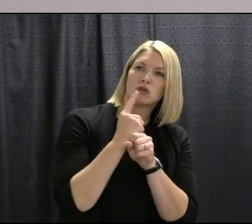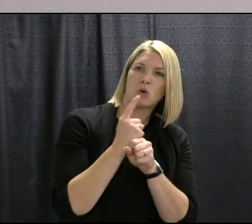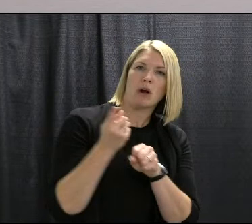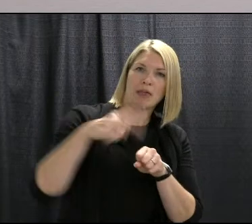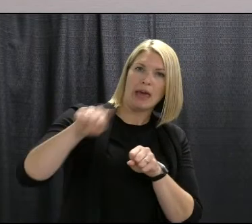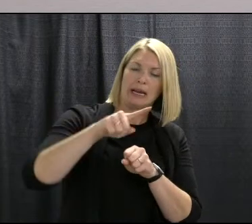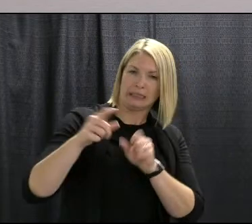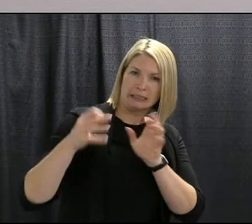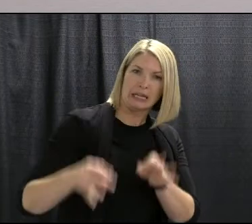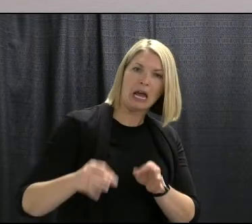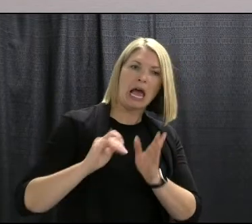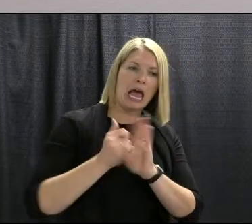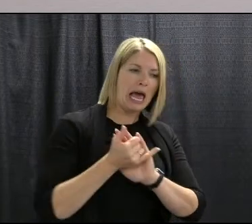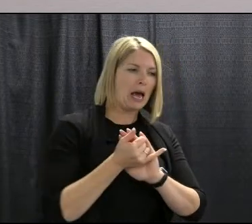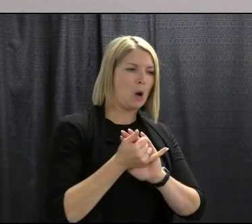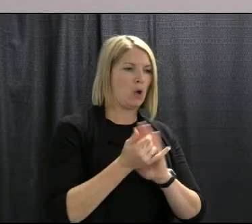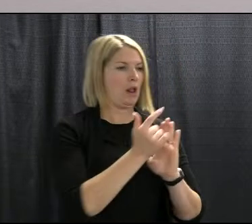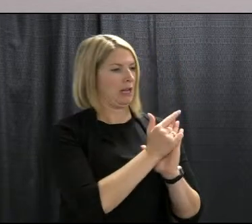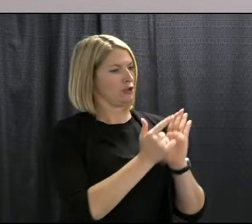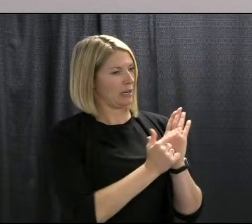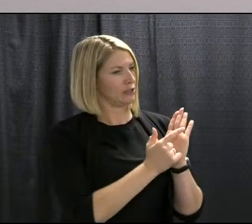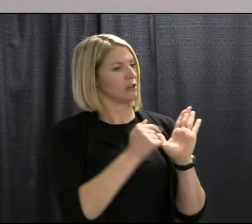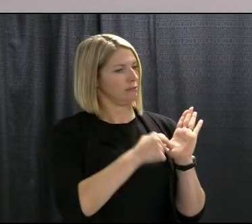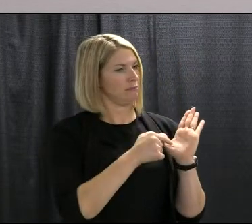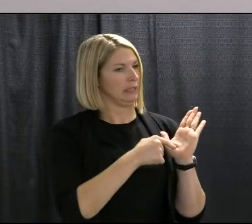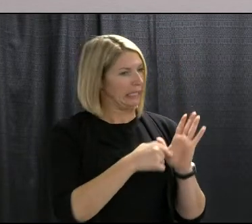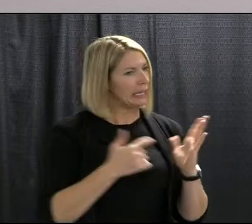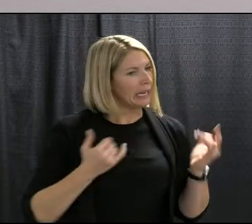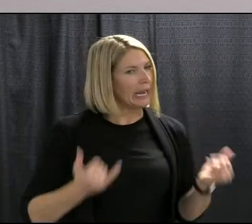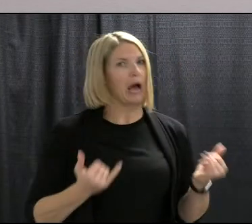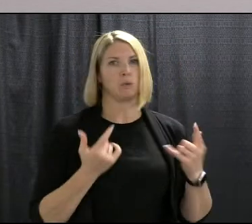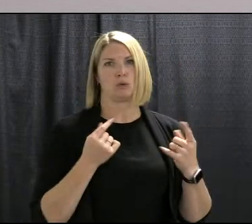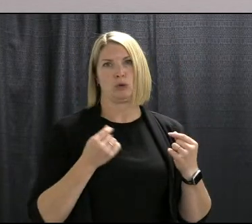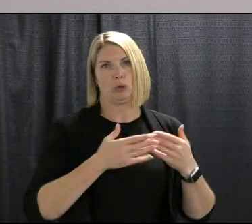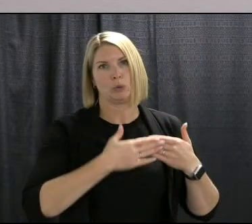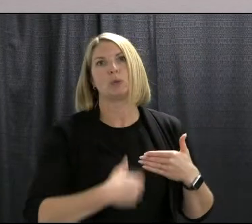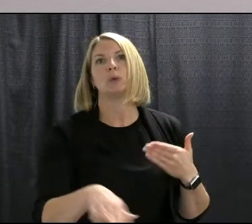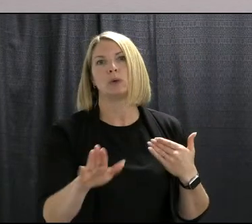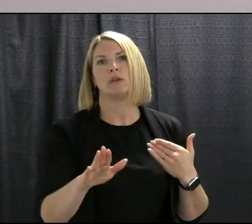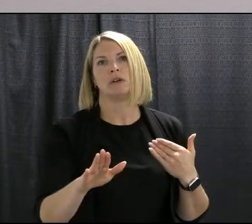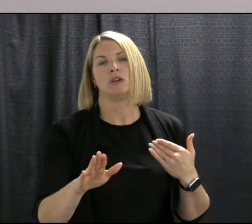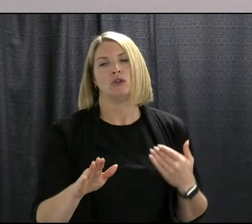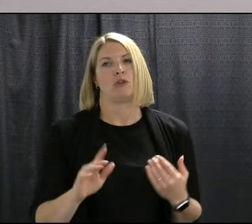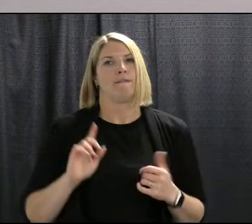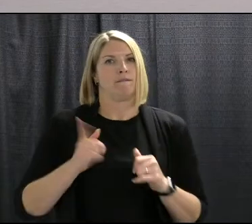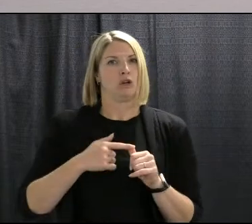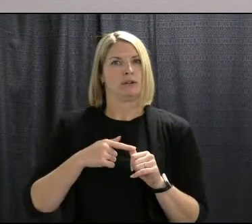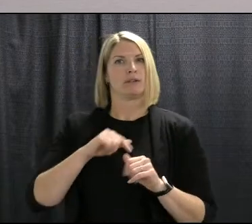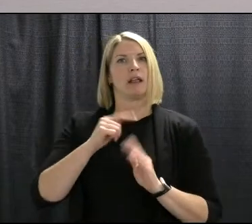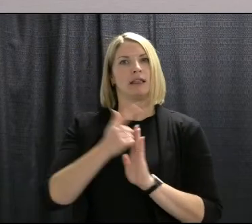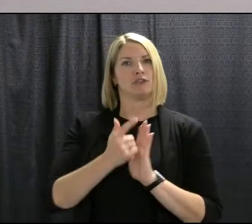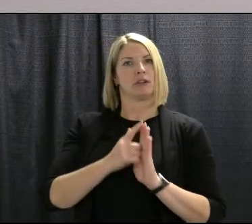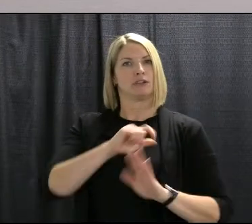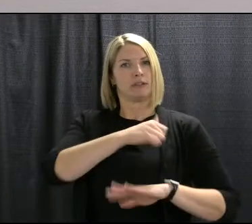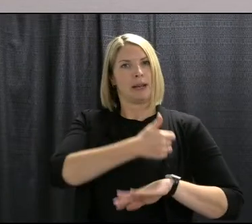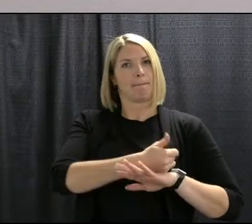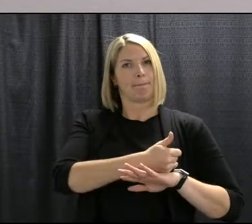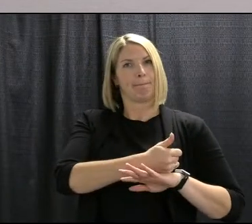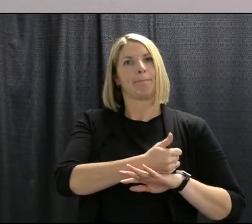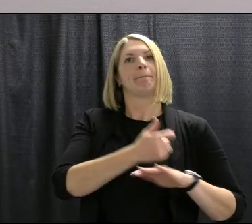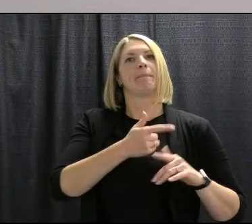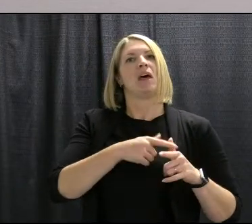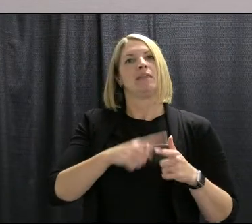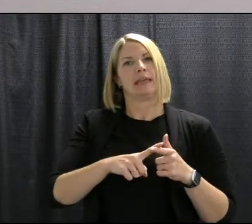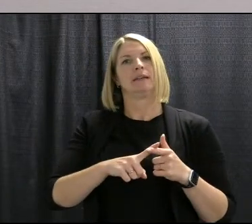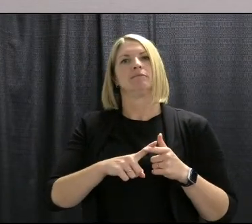these regulations are going to fit within this legislation. This is, as I said before, this is a framework that we're going to build around, put, as they say, some more meat on the bone on this one,